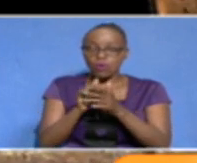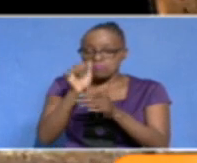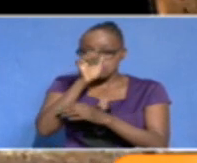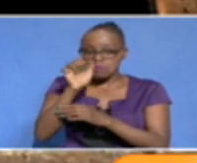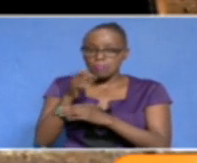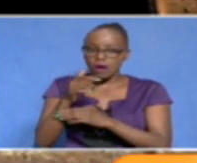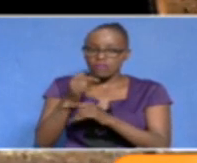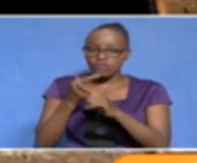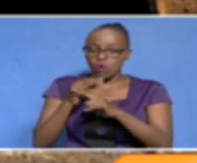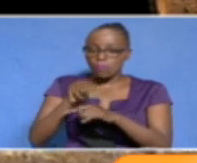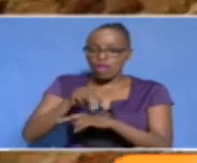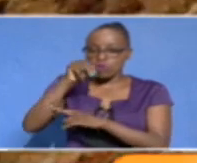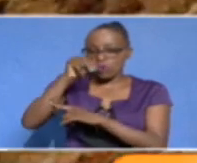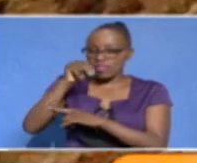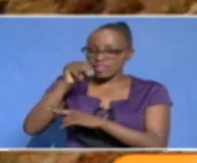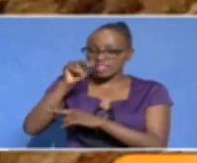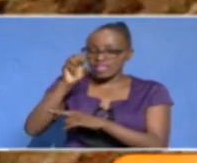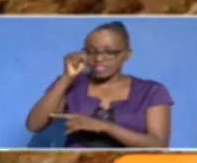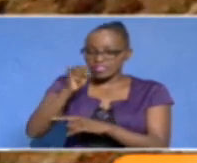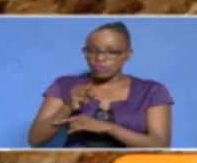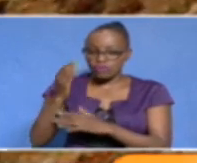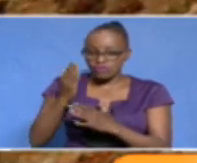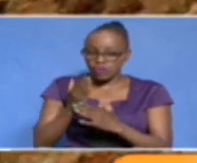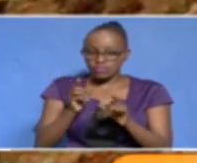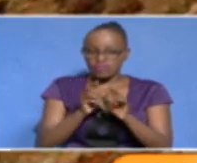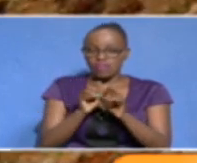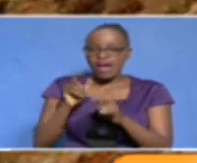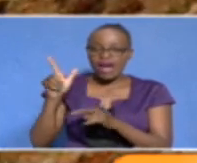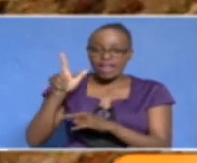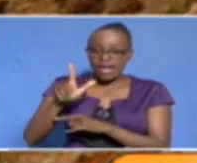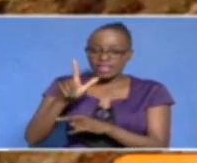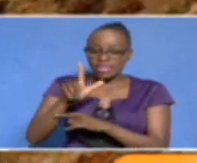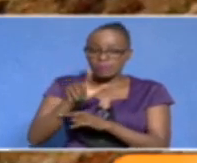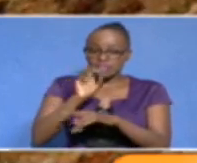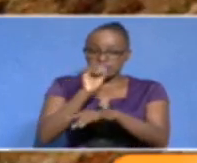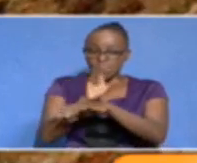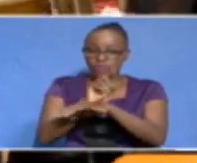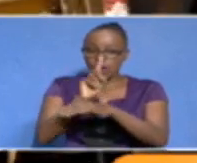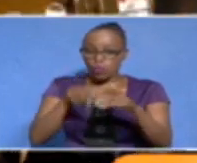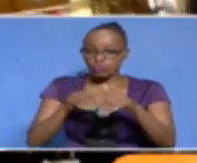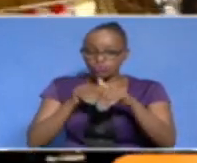largely come from North and South Rift, Lake Western and Laikipia are advised